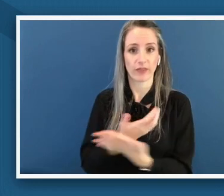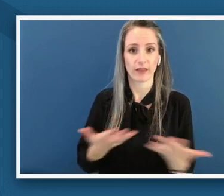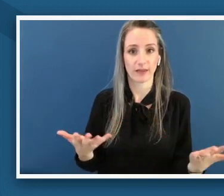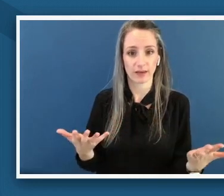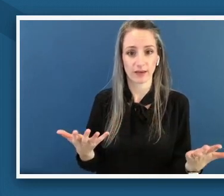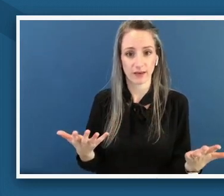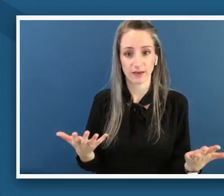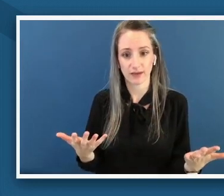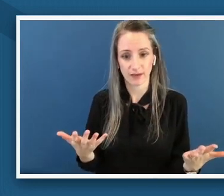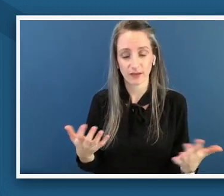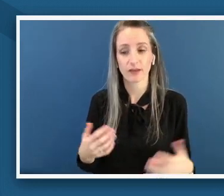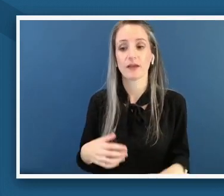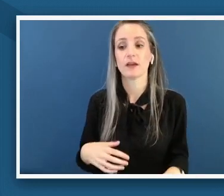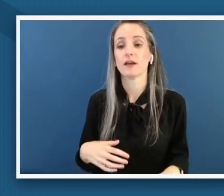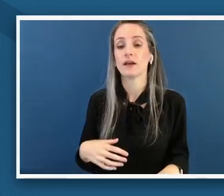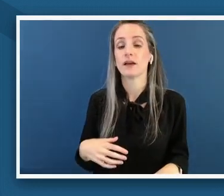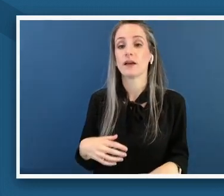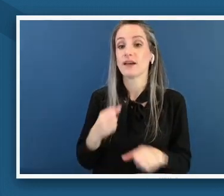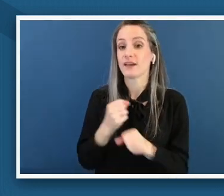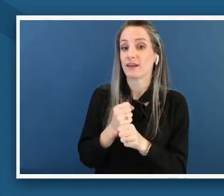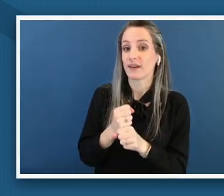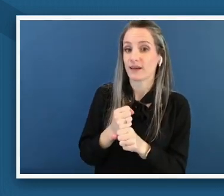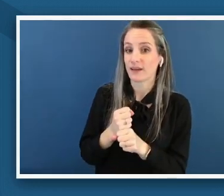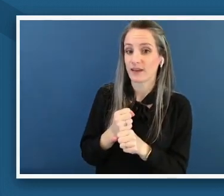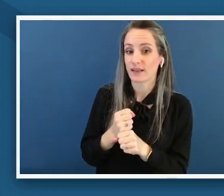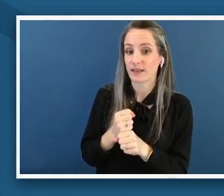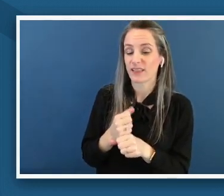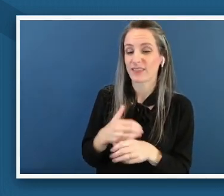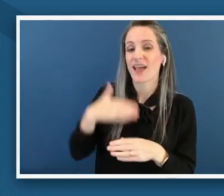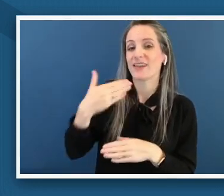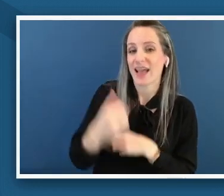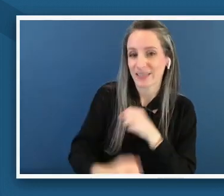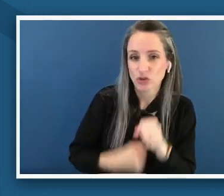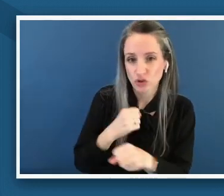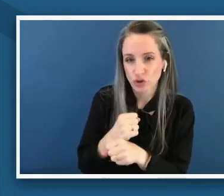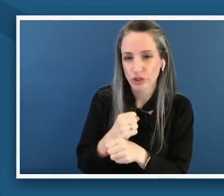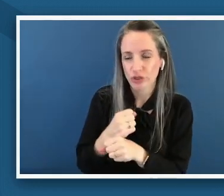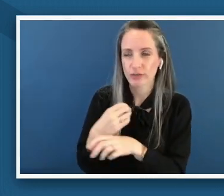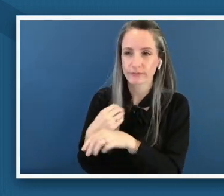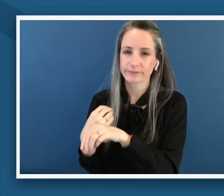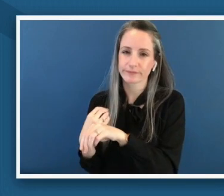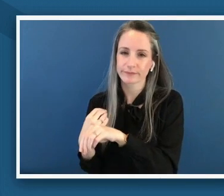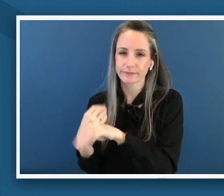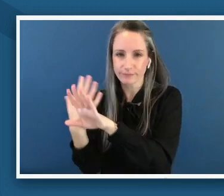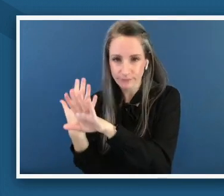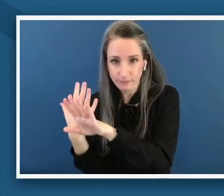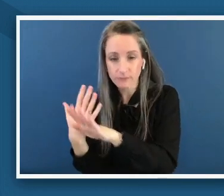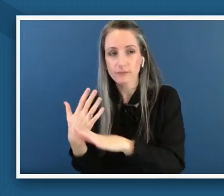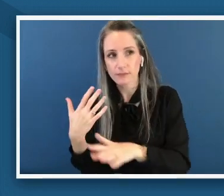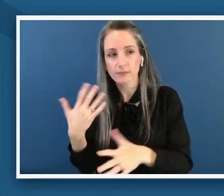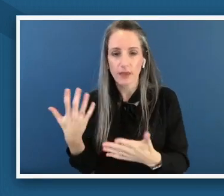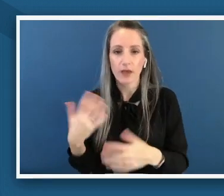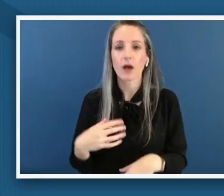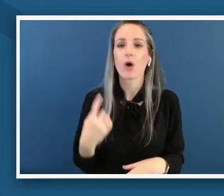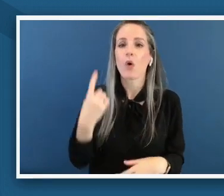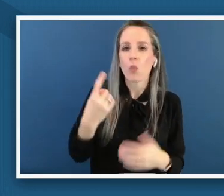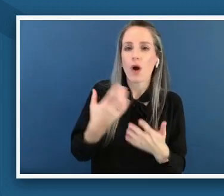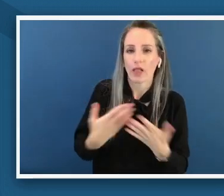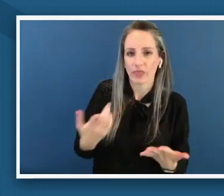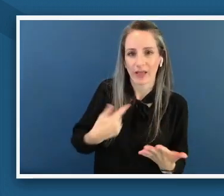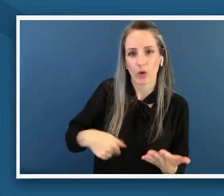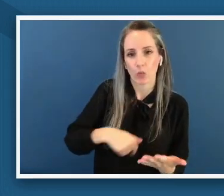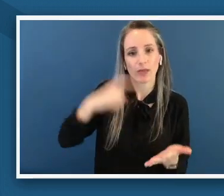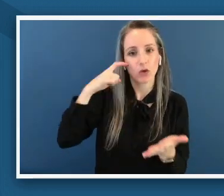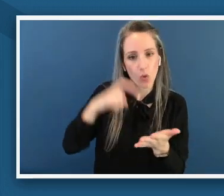we got to the next year, and so we had to go online, but it did something different though. One thing we noticed, we're a semester-long